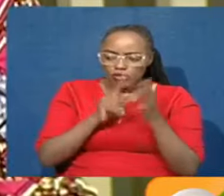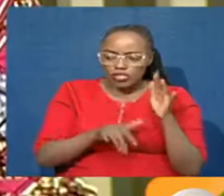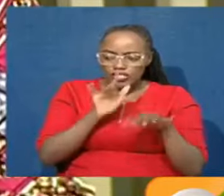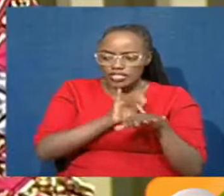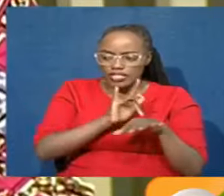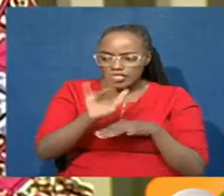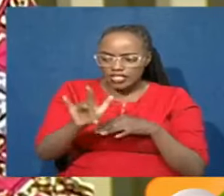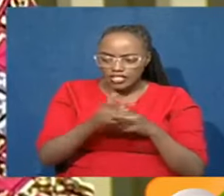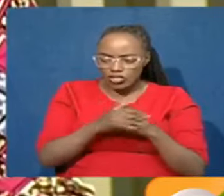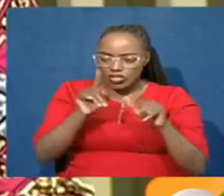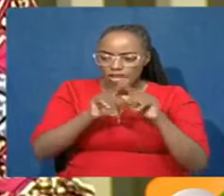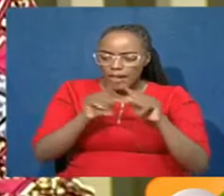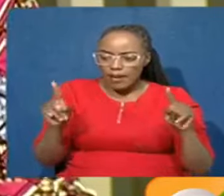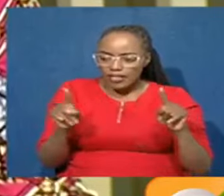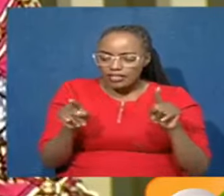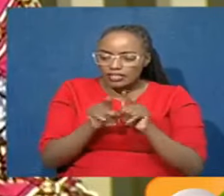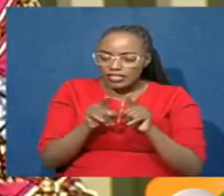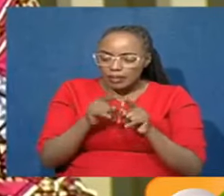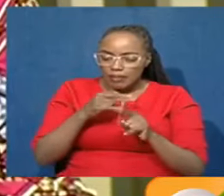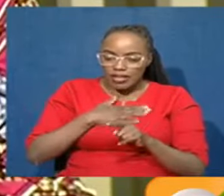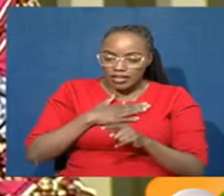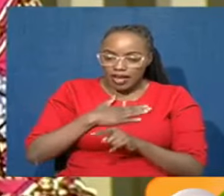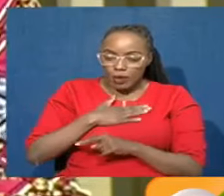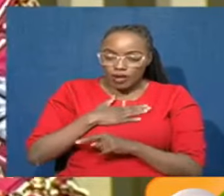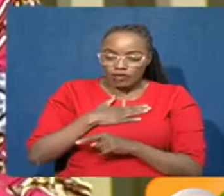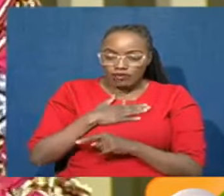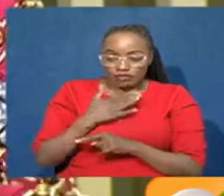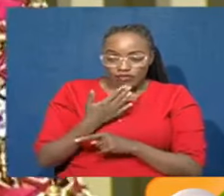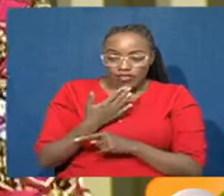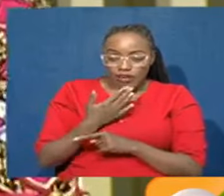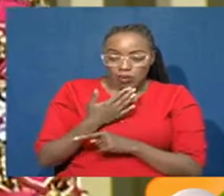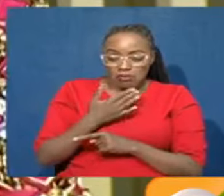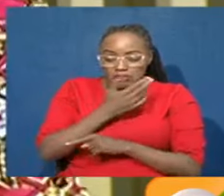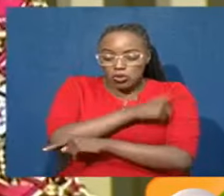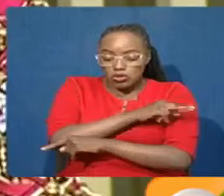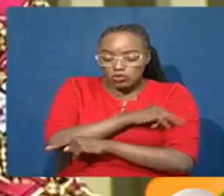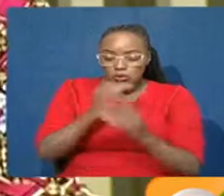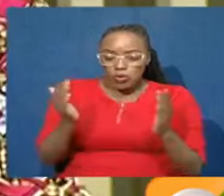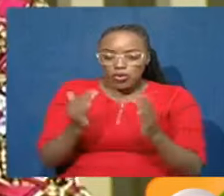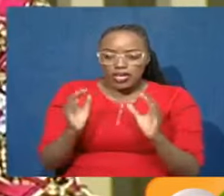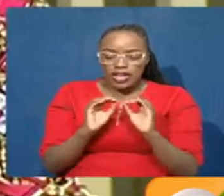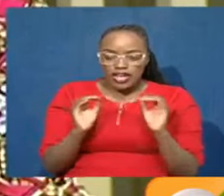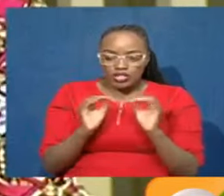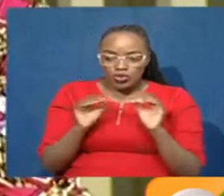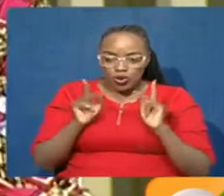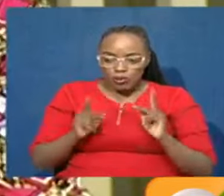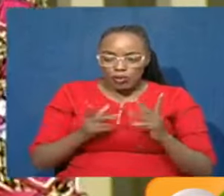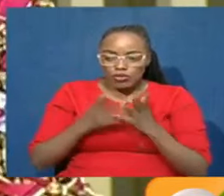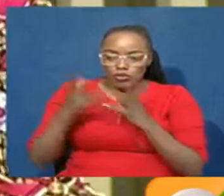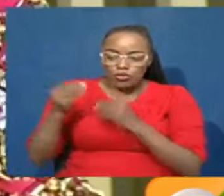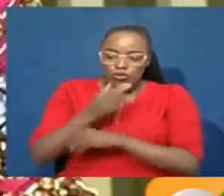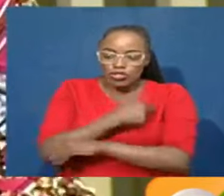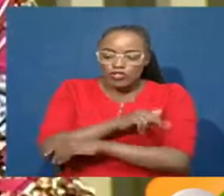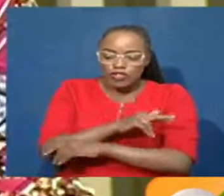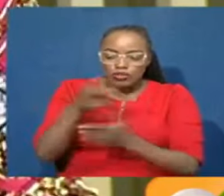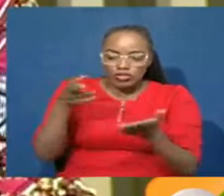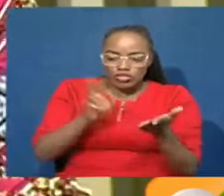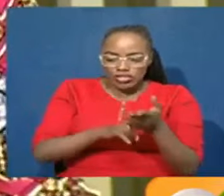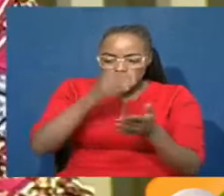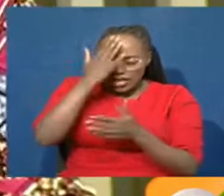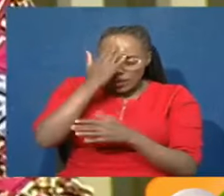sensitization. However, even at our facilities, what we did is we've tried to discourage people mm-hmm. from going to the facilities to register,